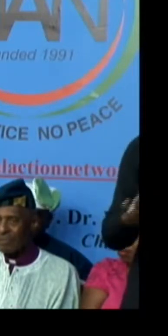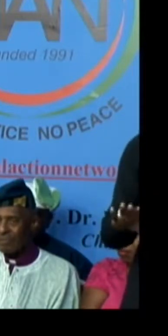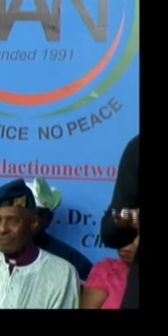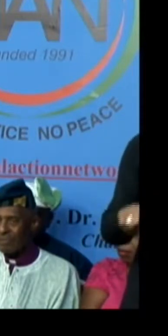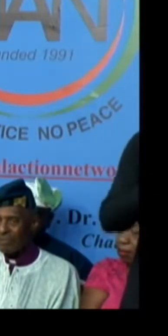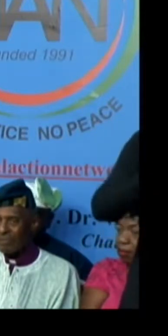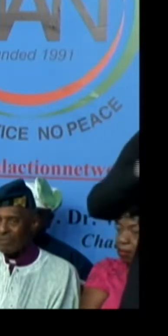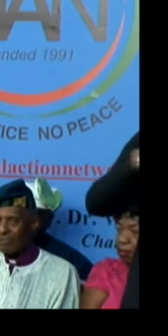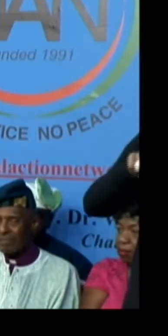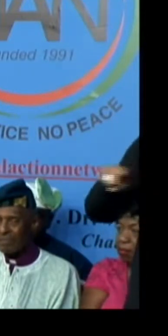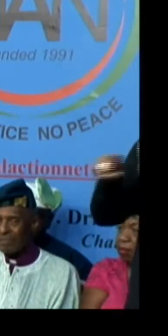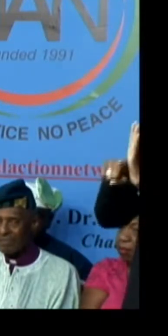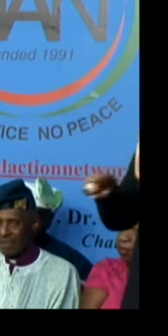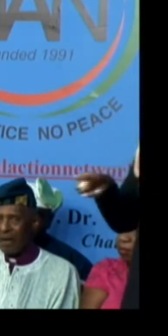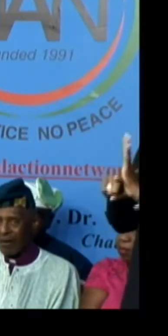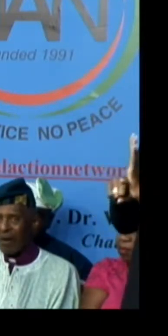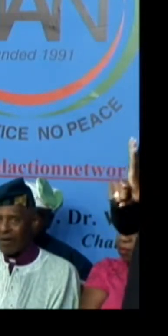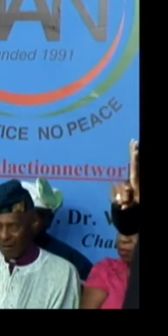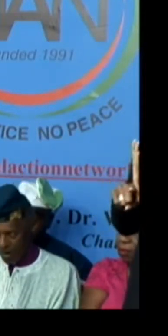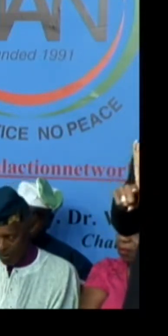Well, what calling did you get?